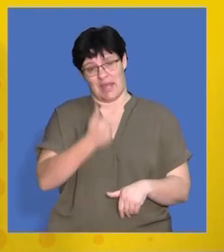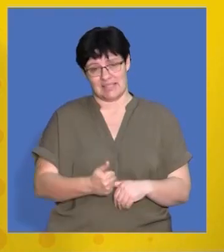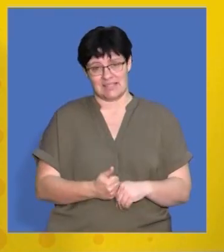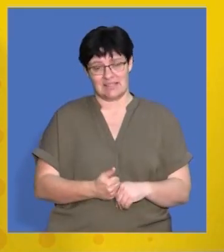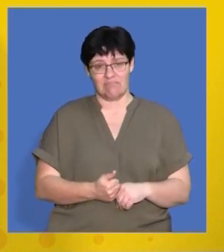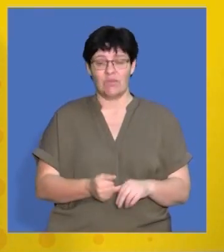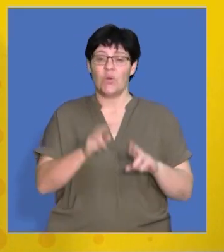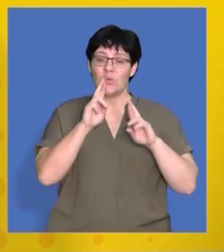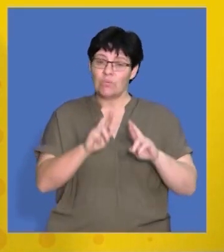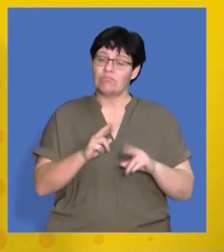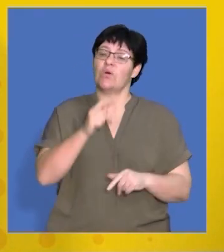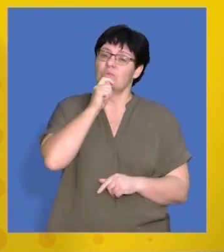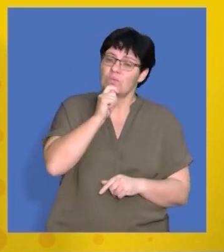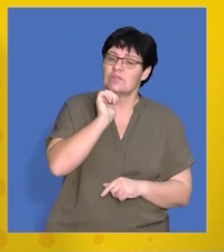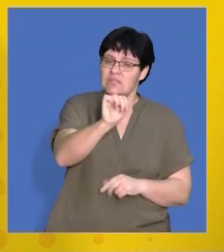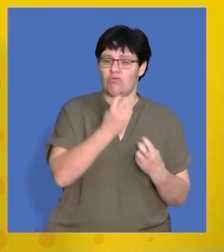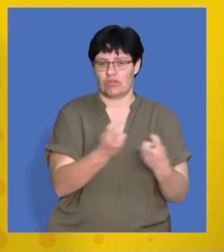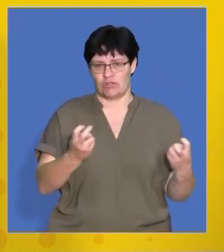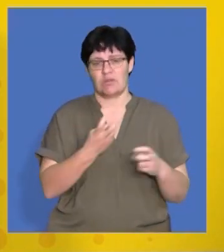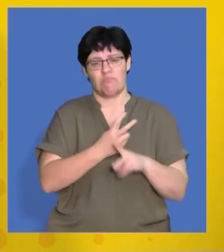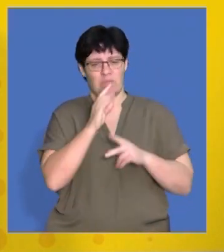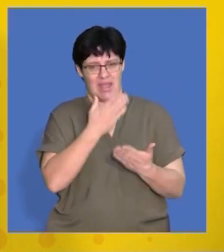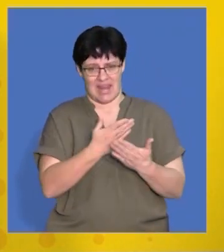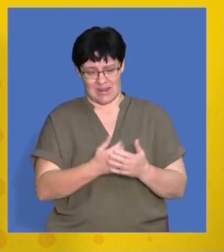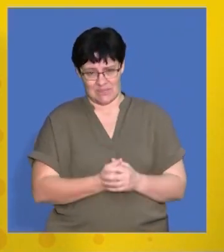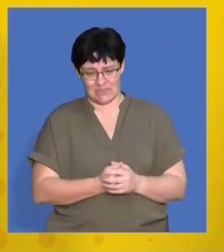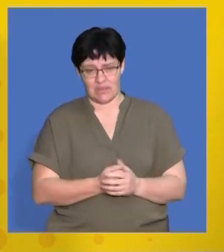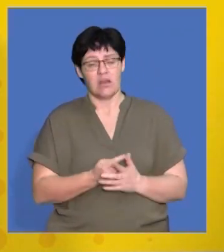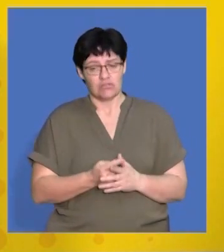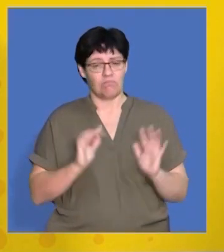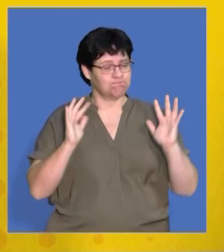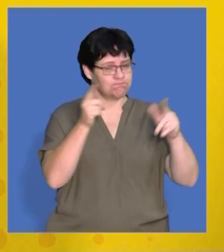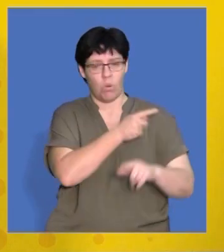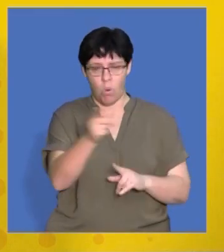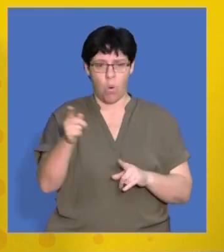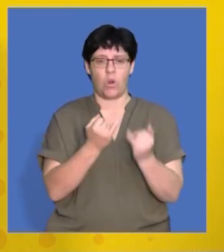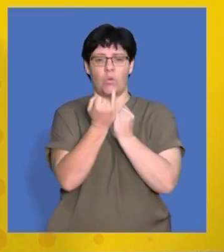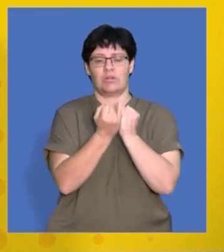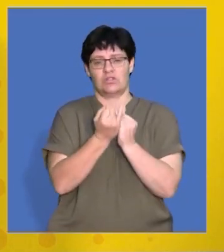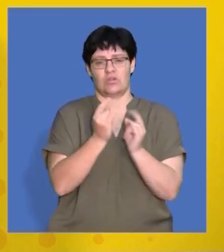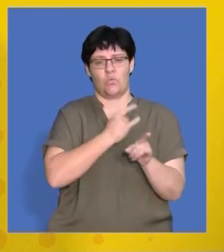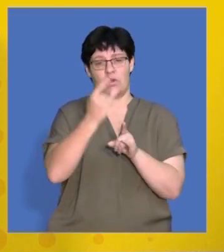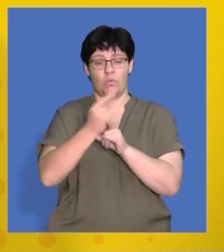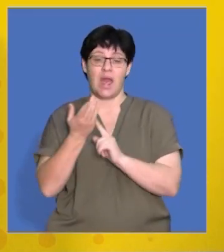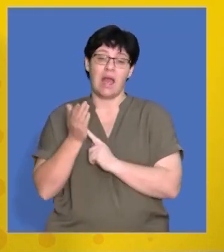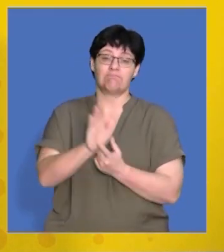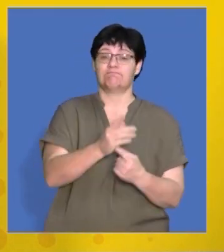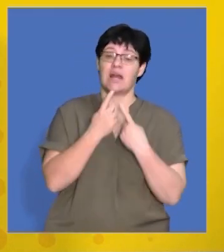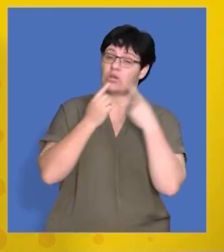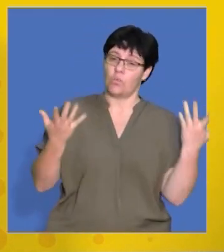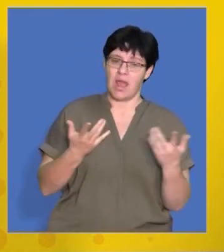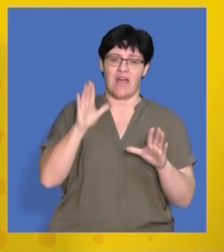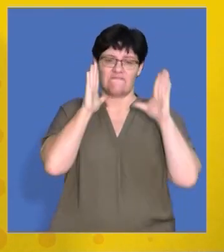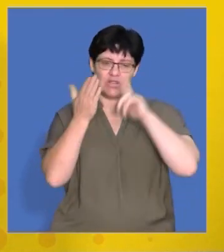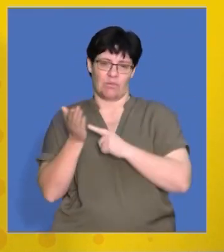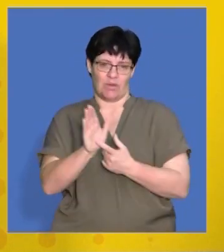and do use our resources to help you prepare. Congratulations to all of the competition winners who will be announced on our Facebook page after the